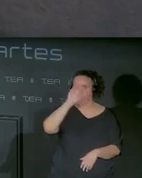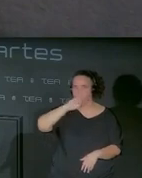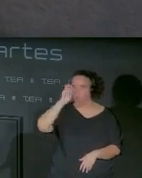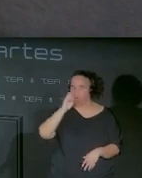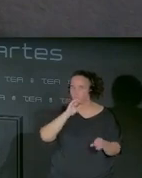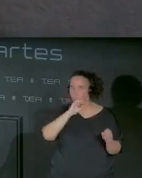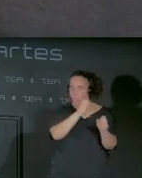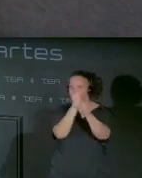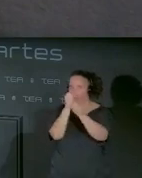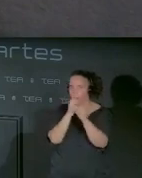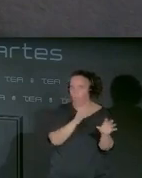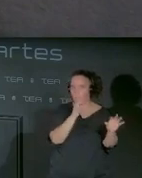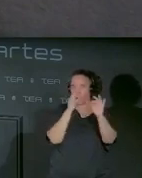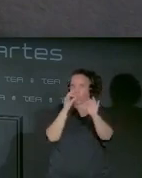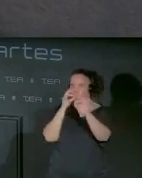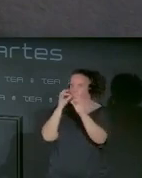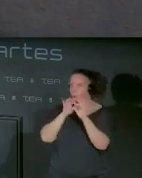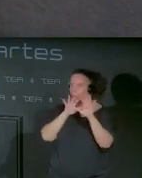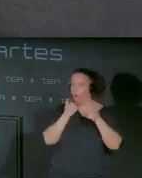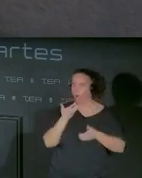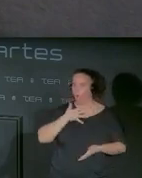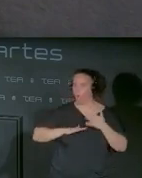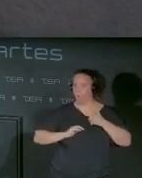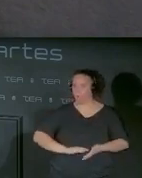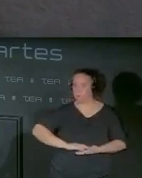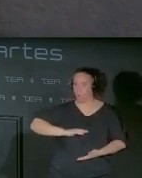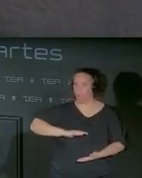Problems that we have in Germany is